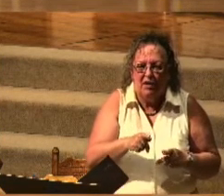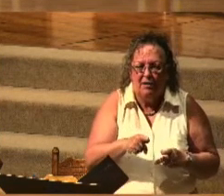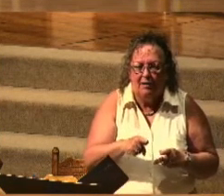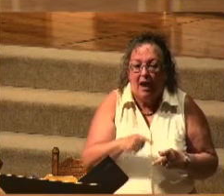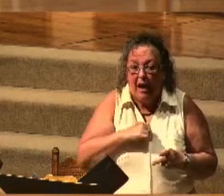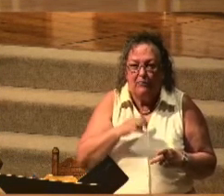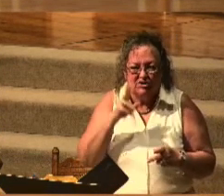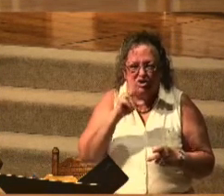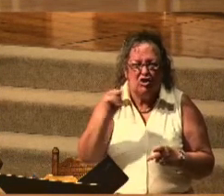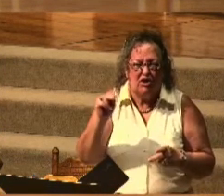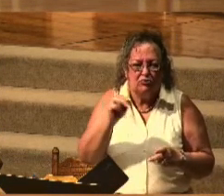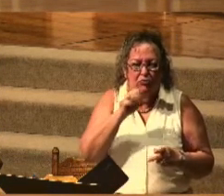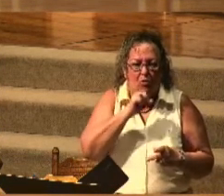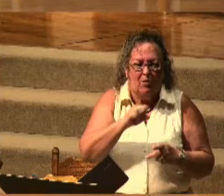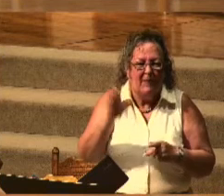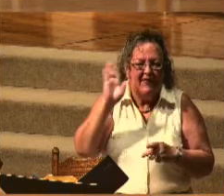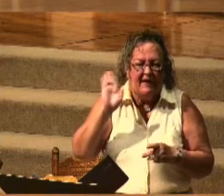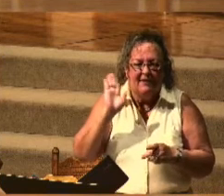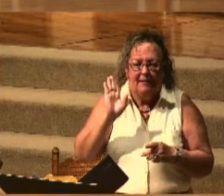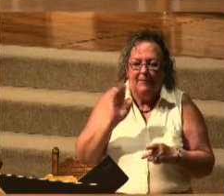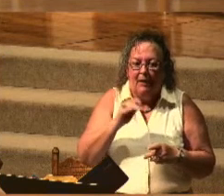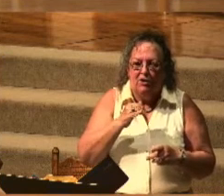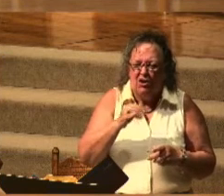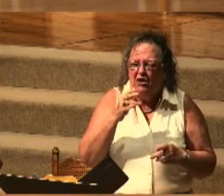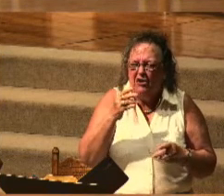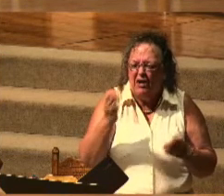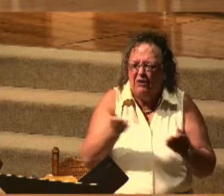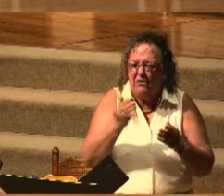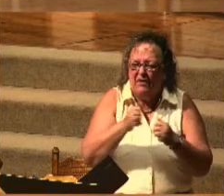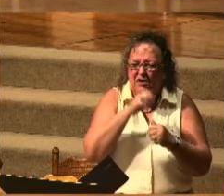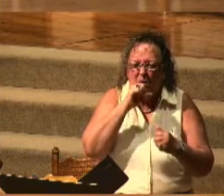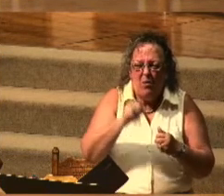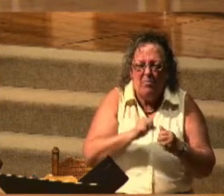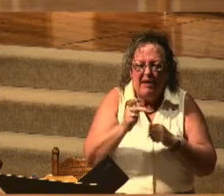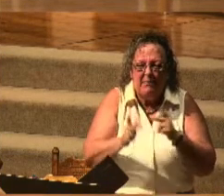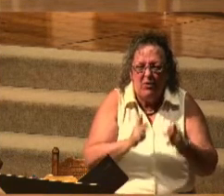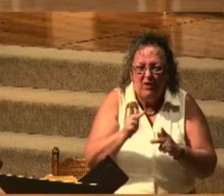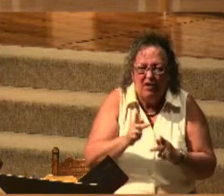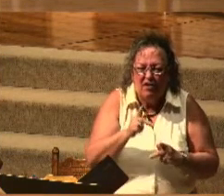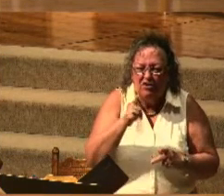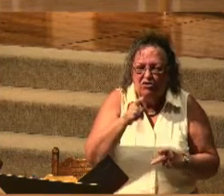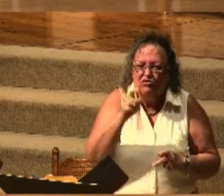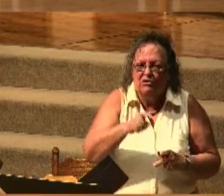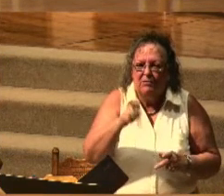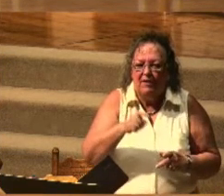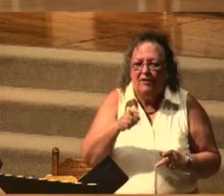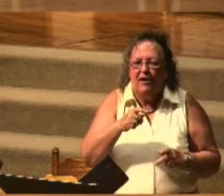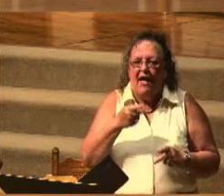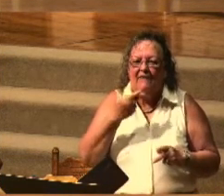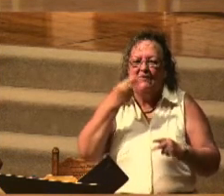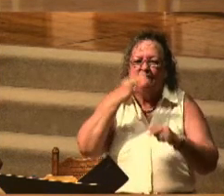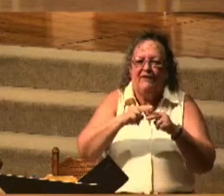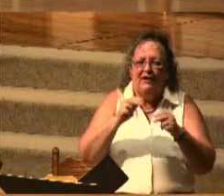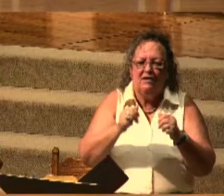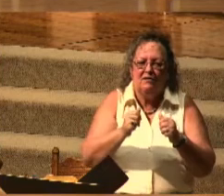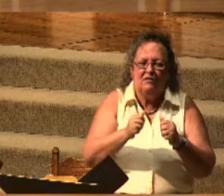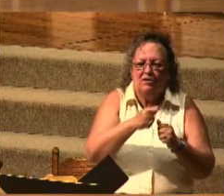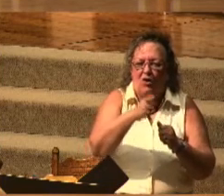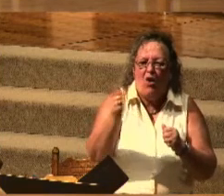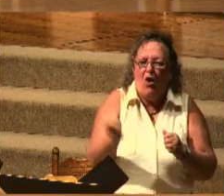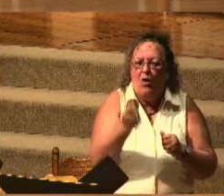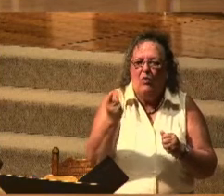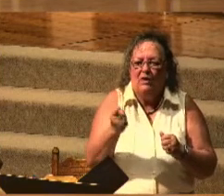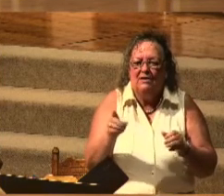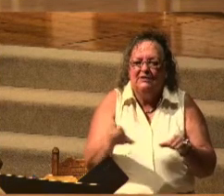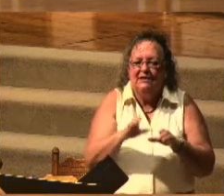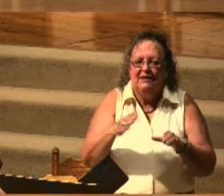at that time. "You're out here with these old people. You ought to be out there having fun like you always did."